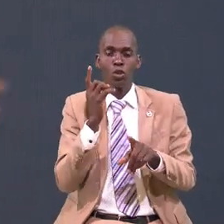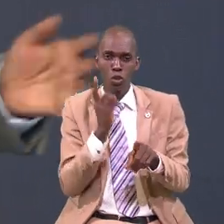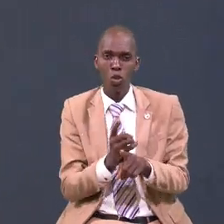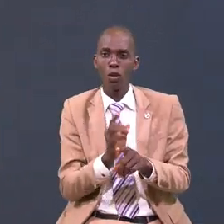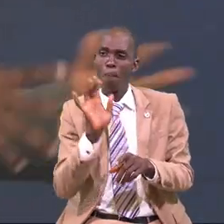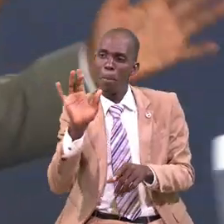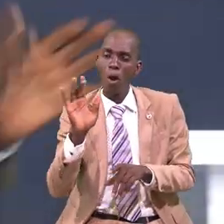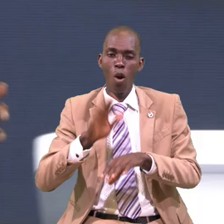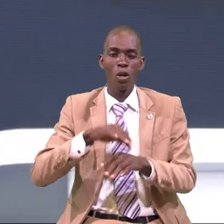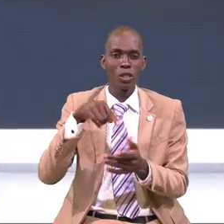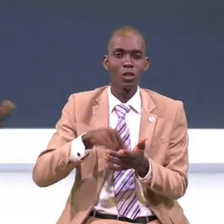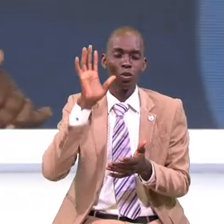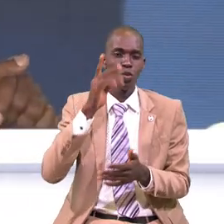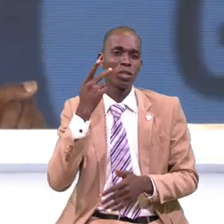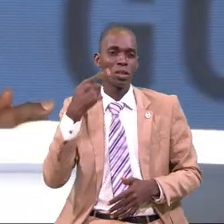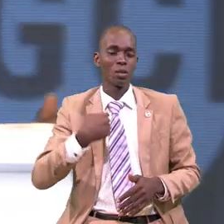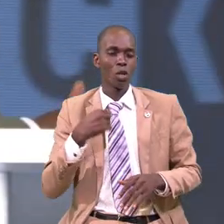on Facebook. You see me,